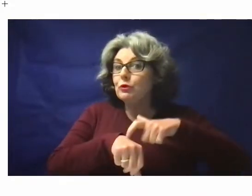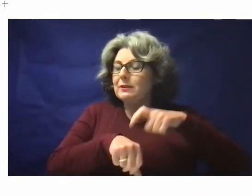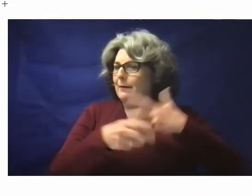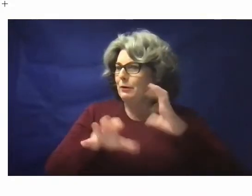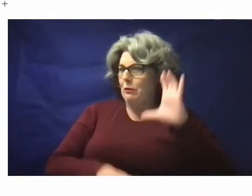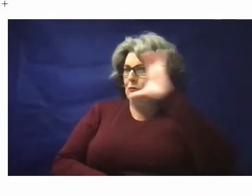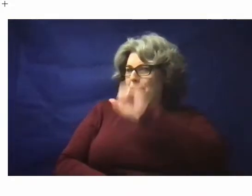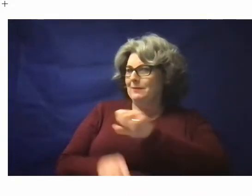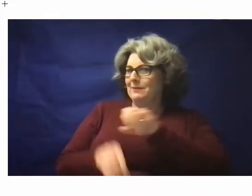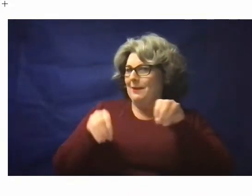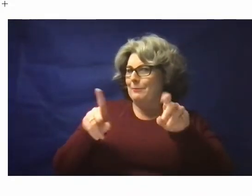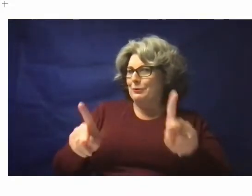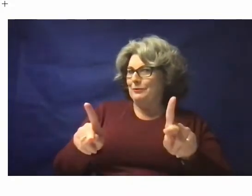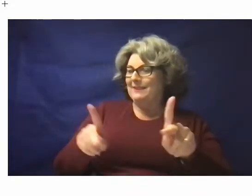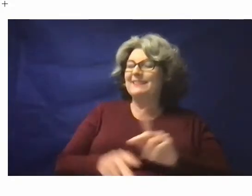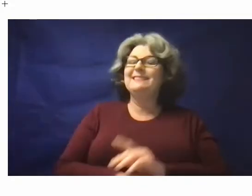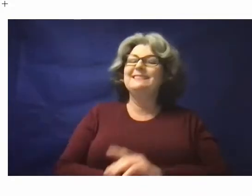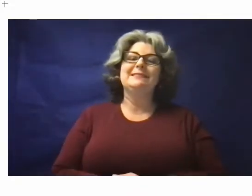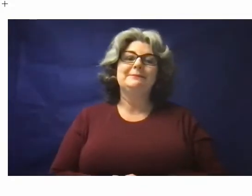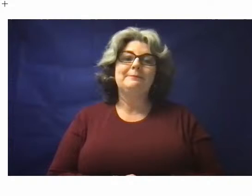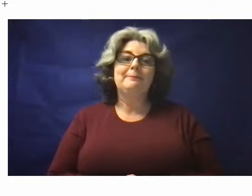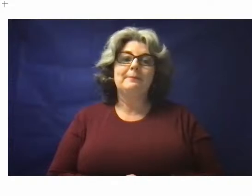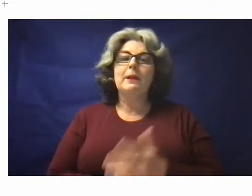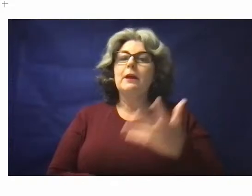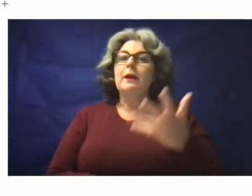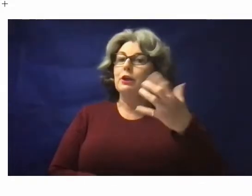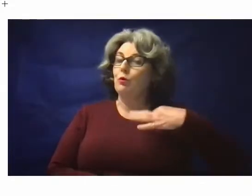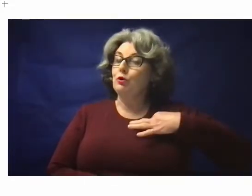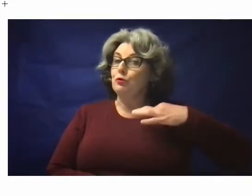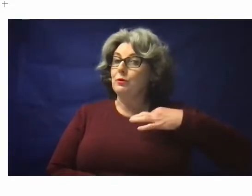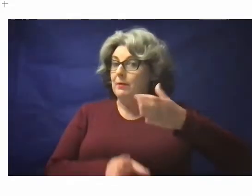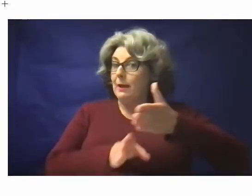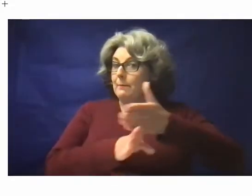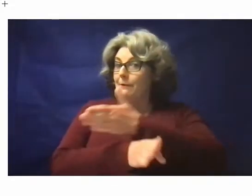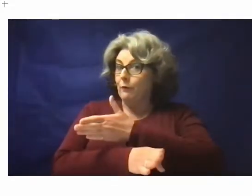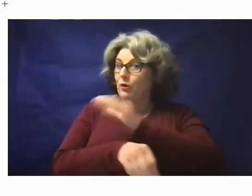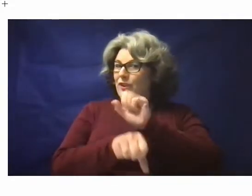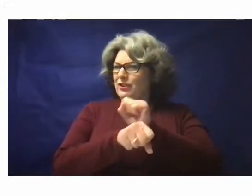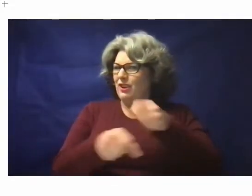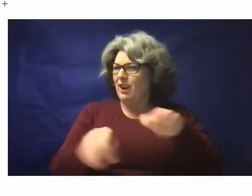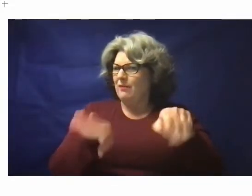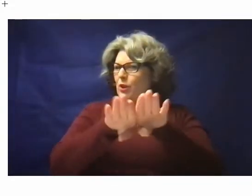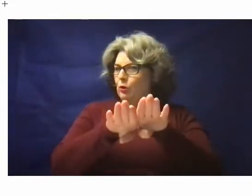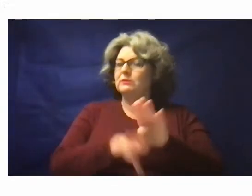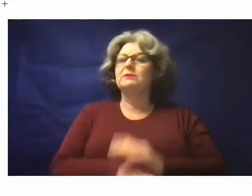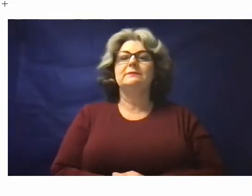So those are really short periods of time. So, and you want to apply before it closes.